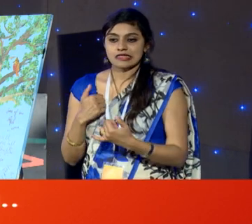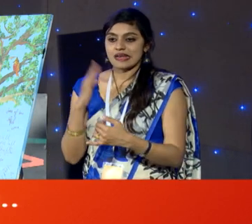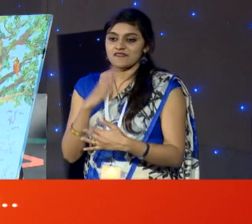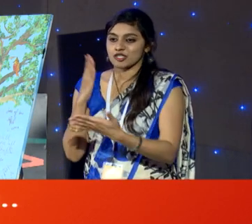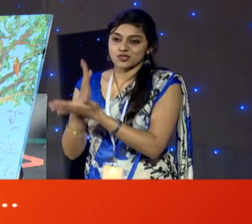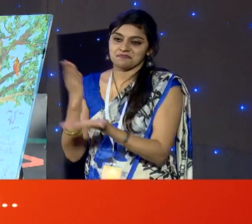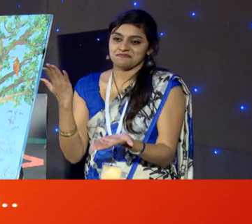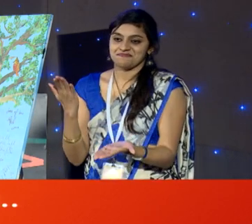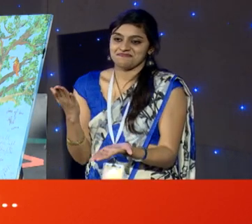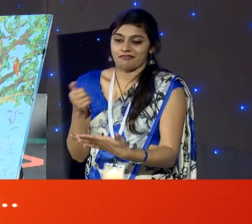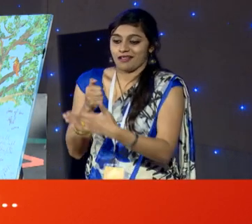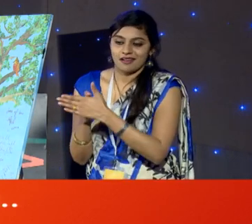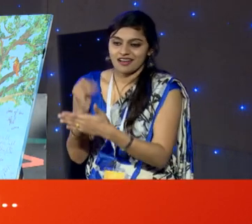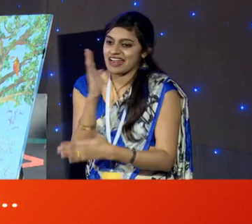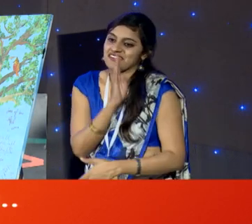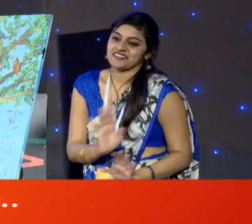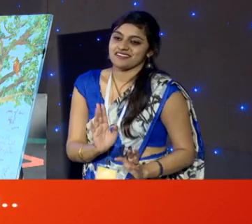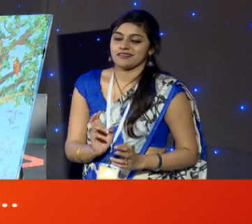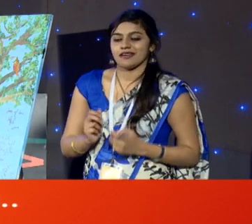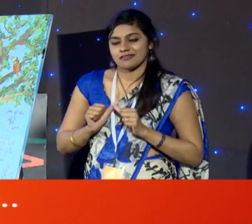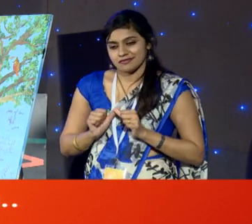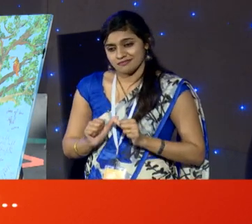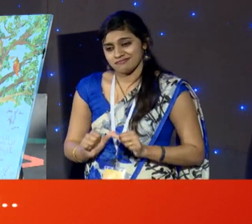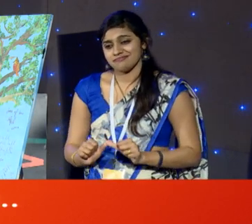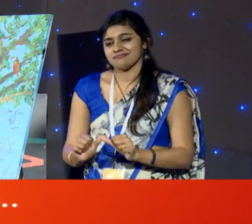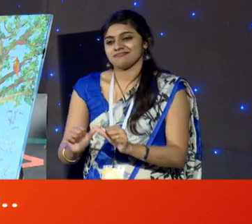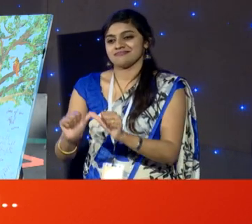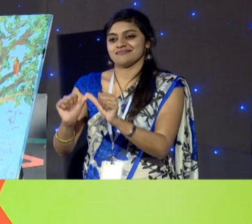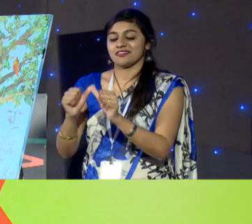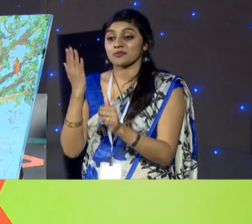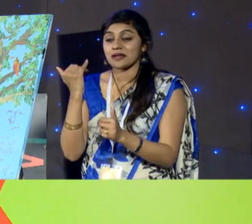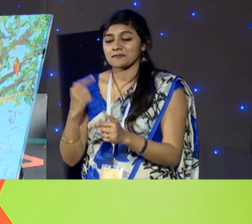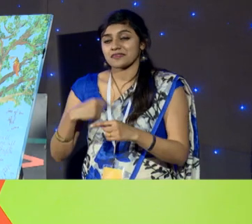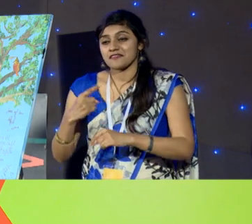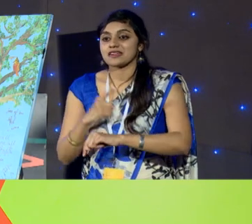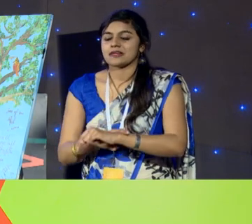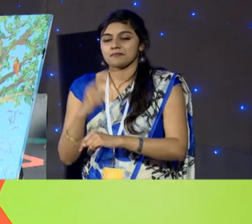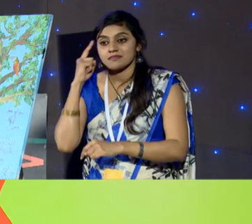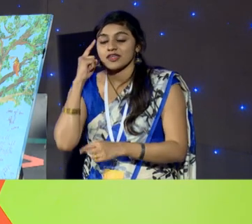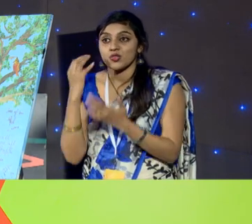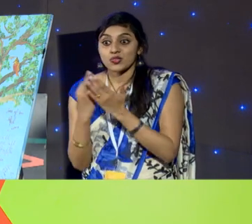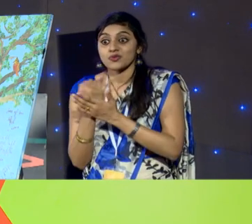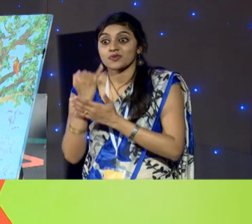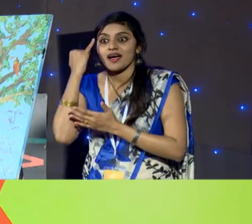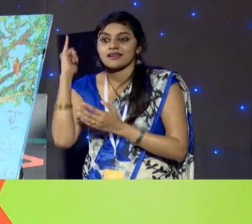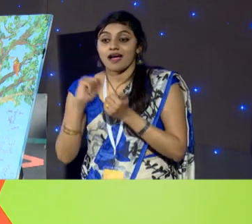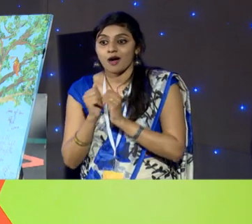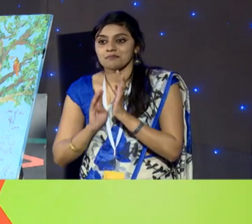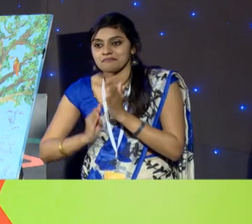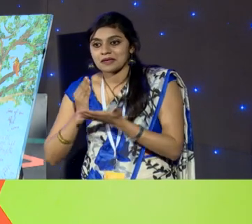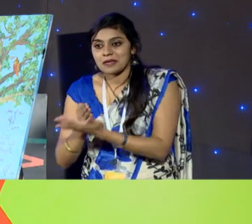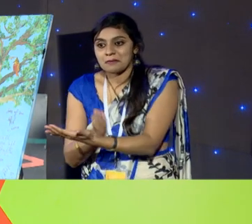journey where we have to think of very good teachers, material,